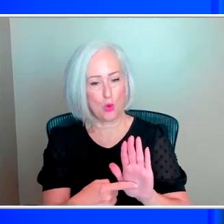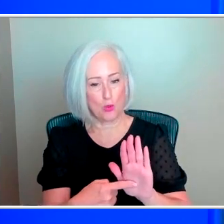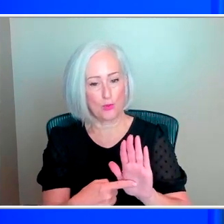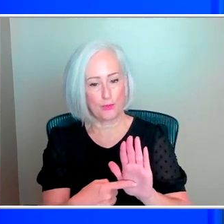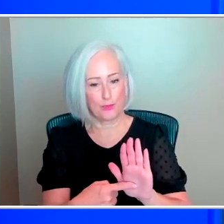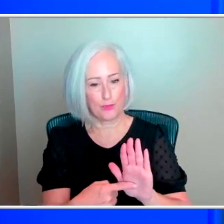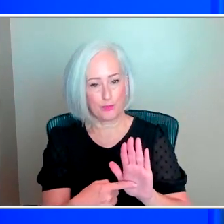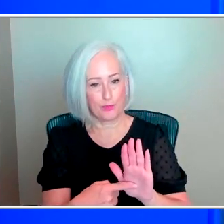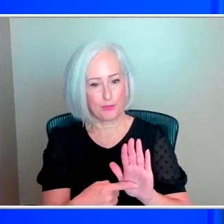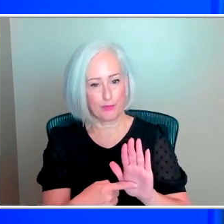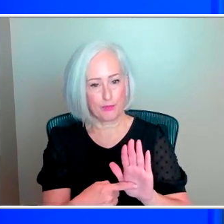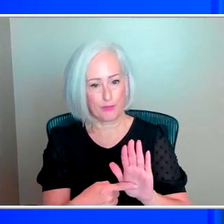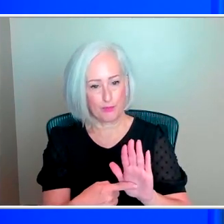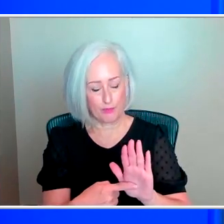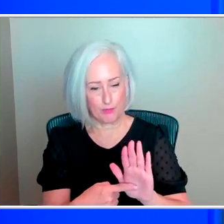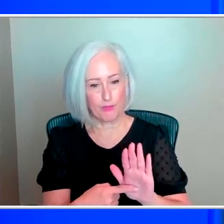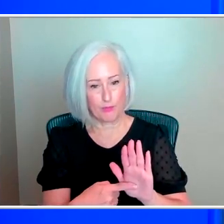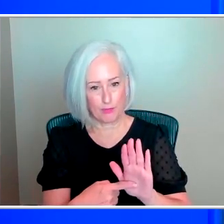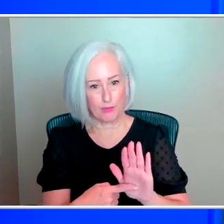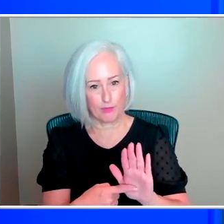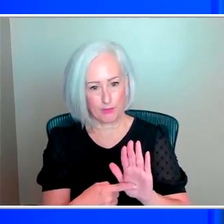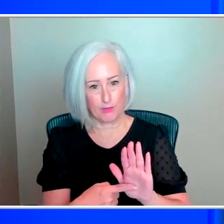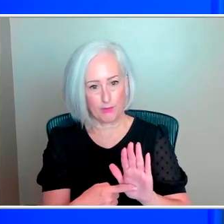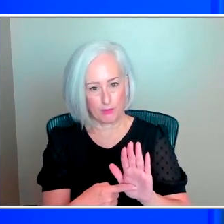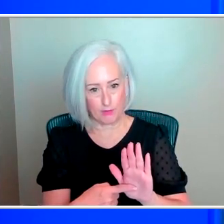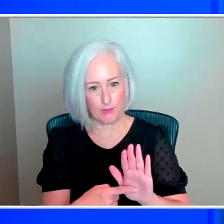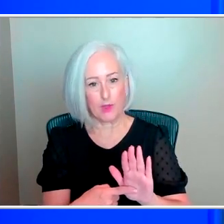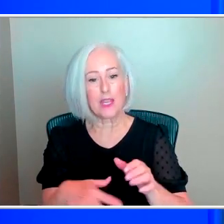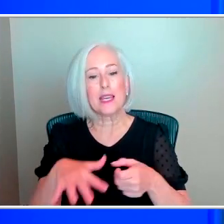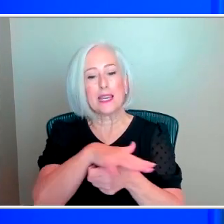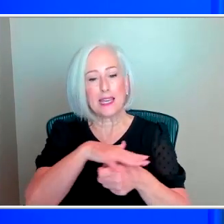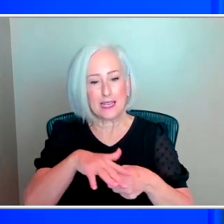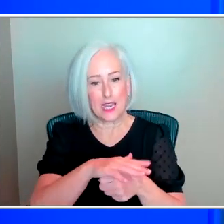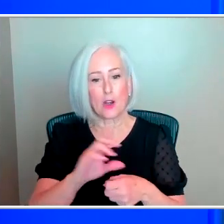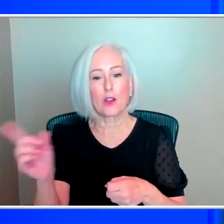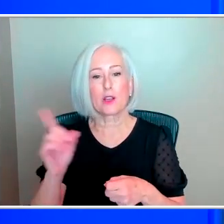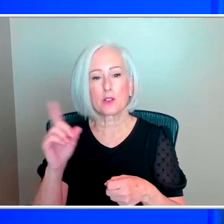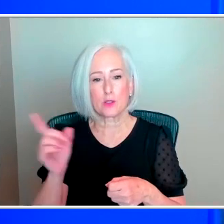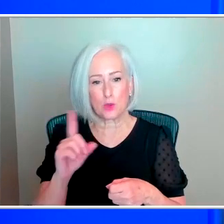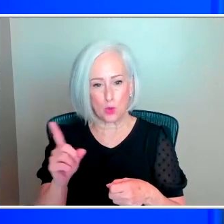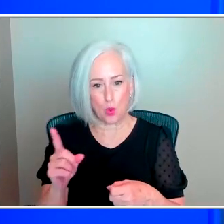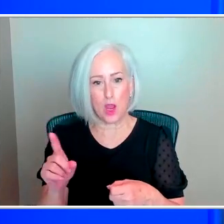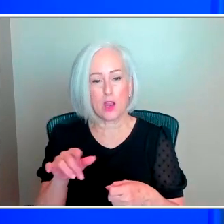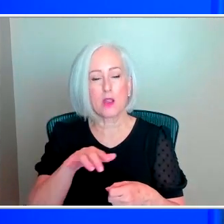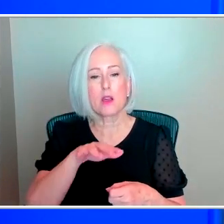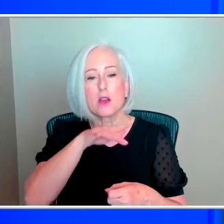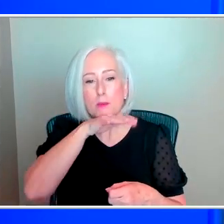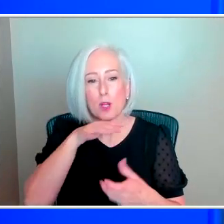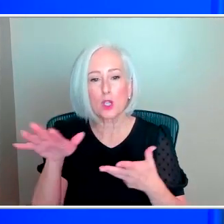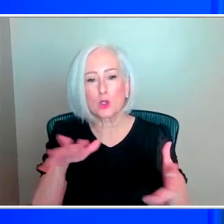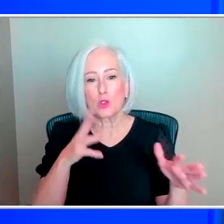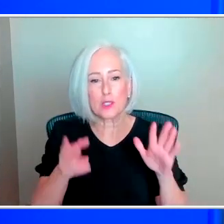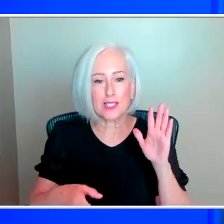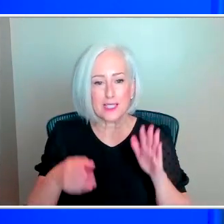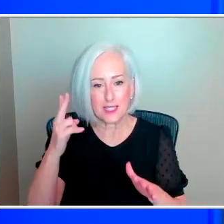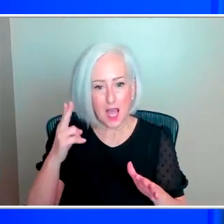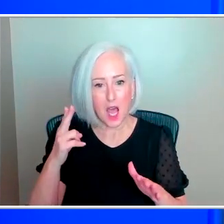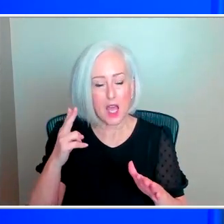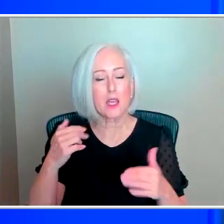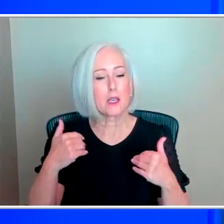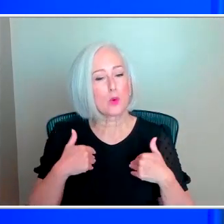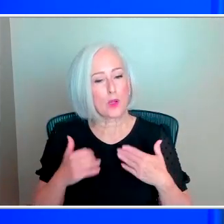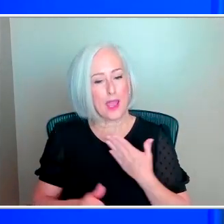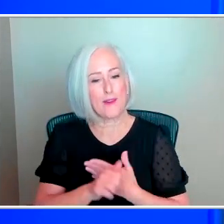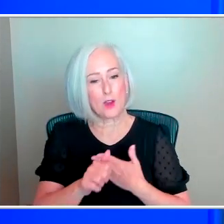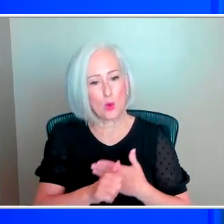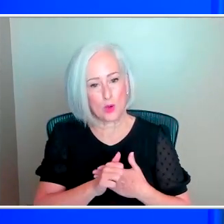if you, in areas where pollution's higher, there is more risk of respiratory infections, and